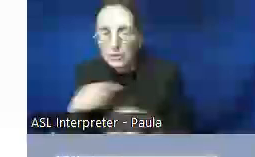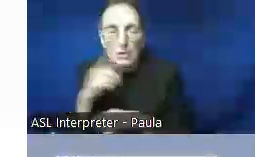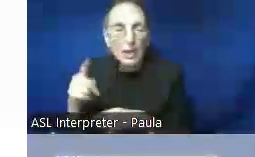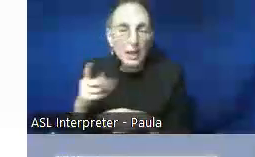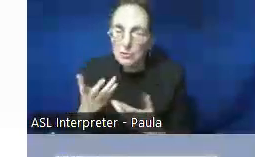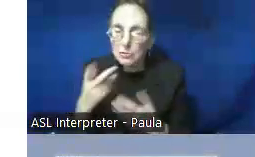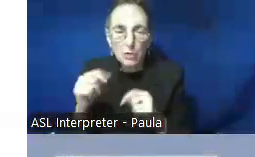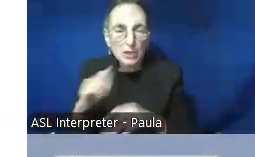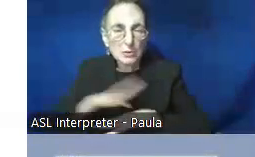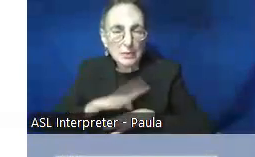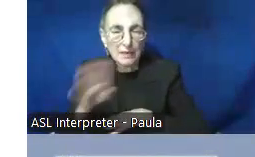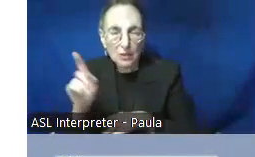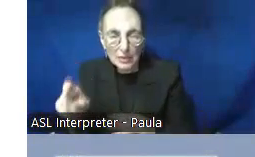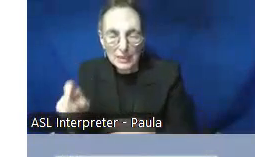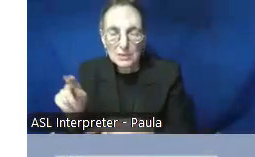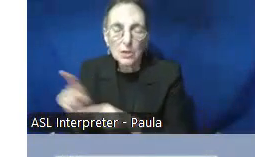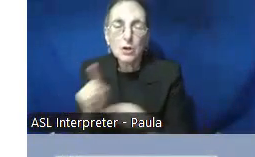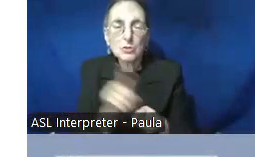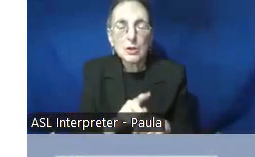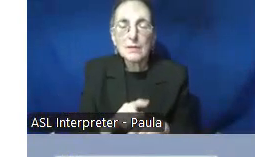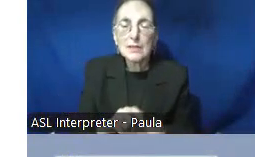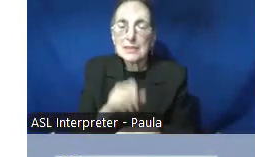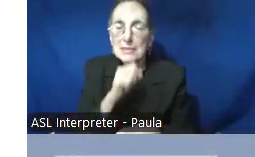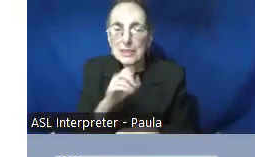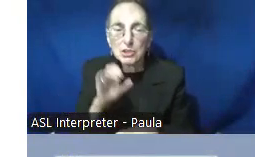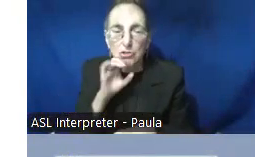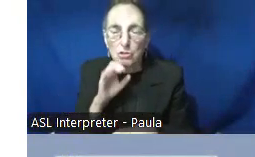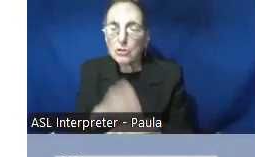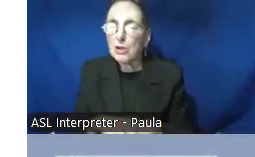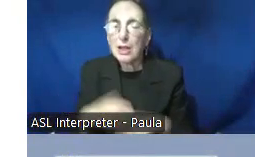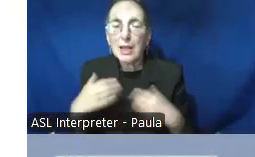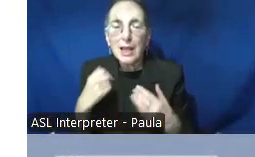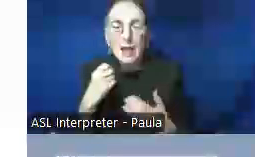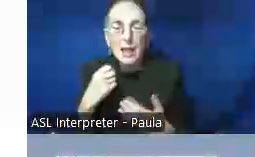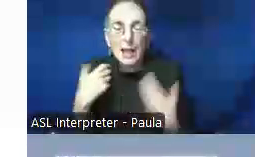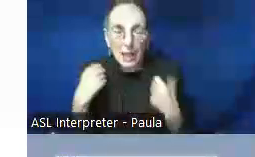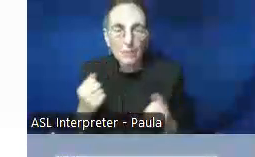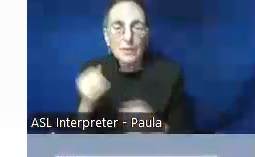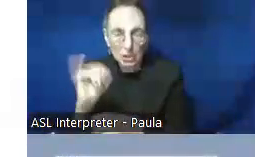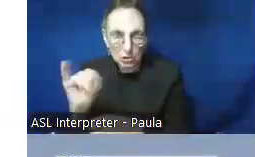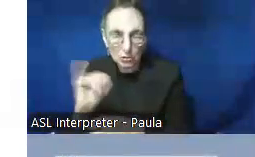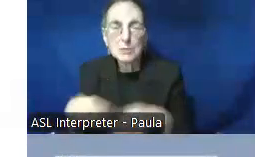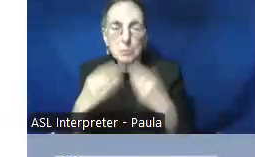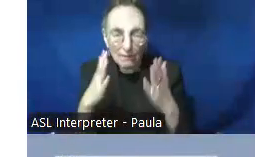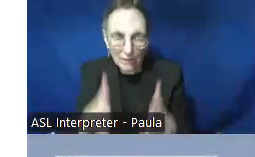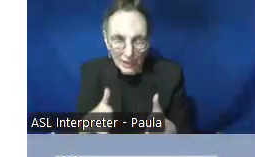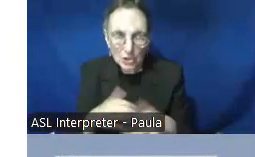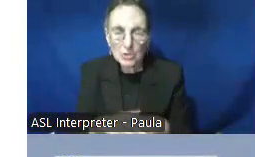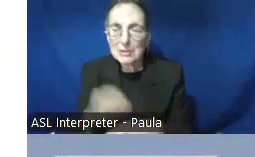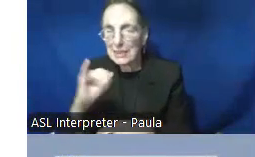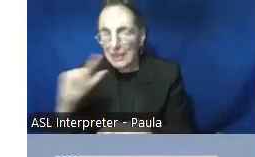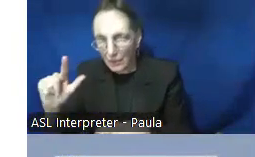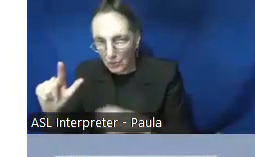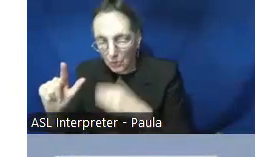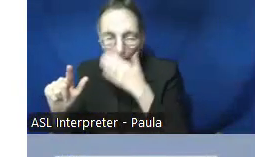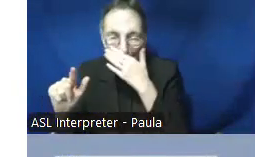We're also senior health insurance program advisors, frequently known in Illinois as SHIP. I know it's known differently a little bit